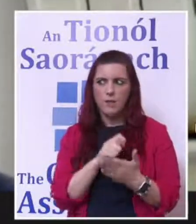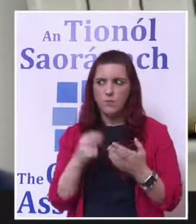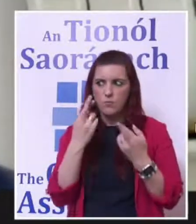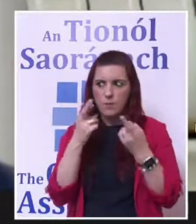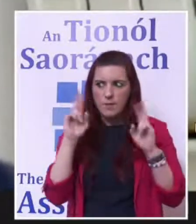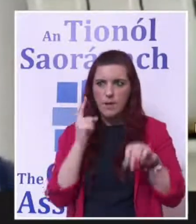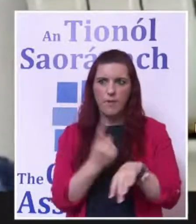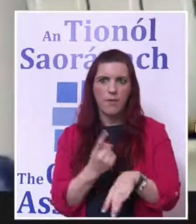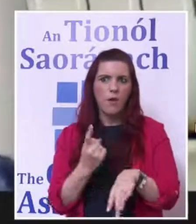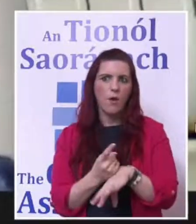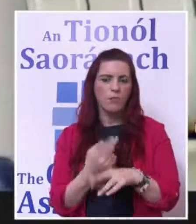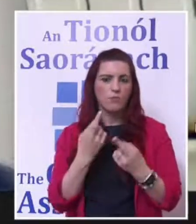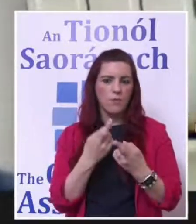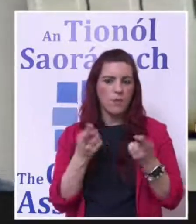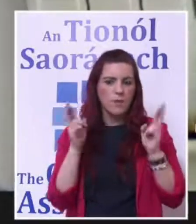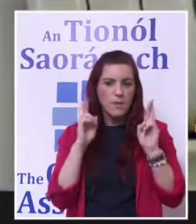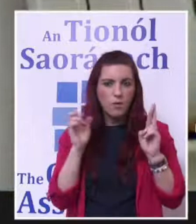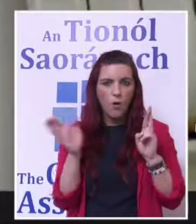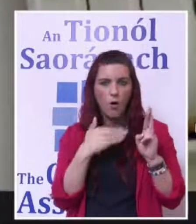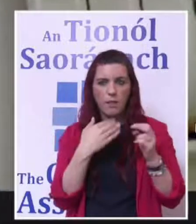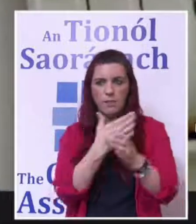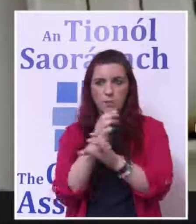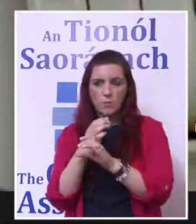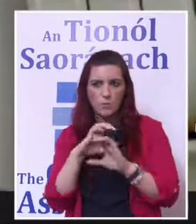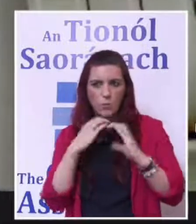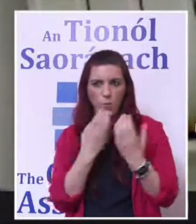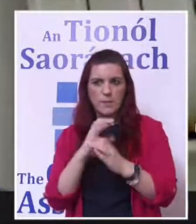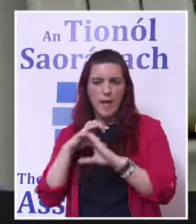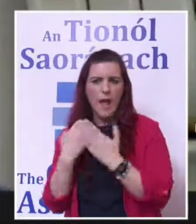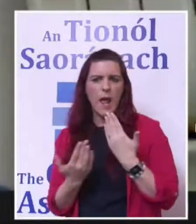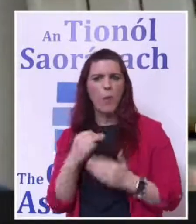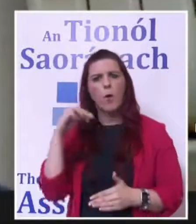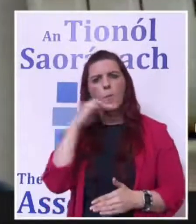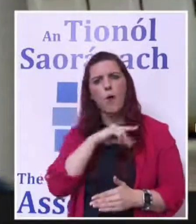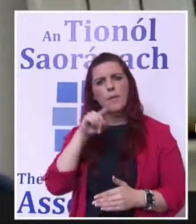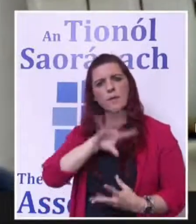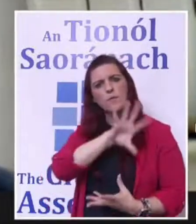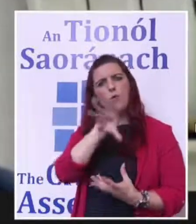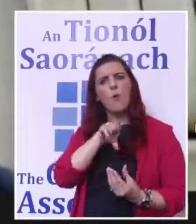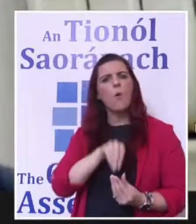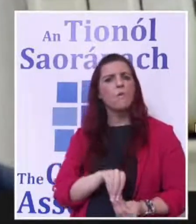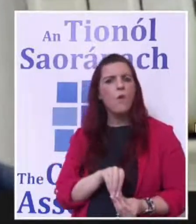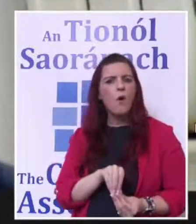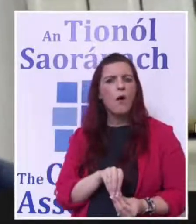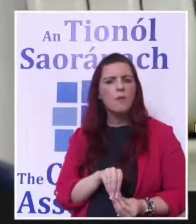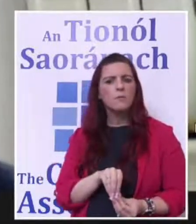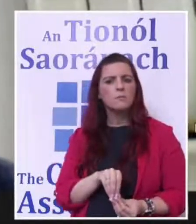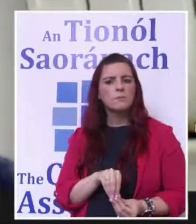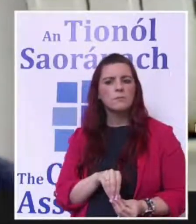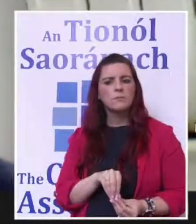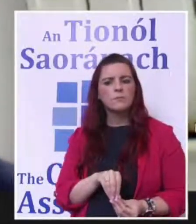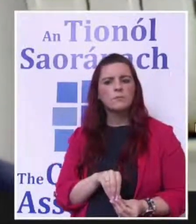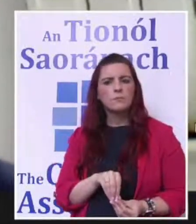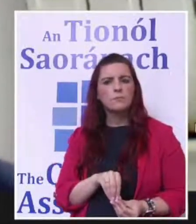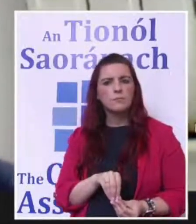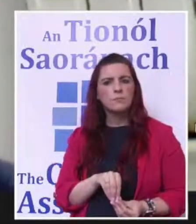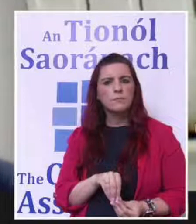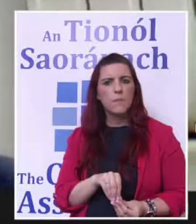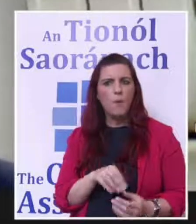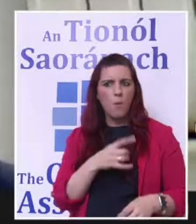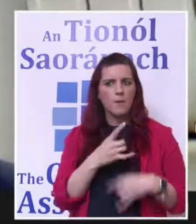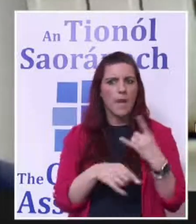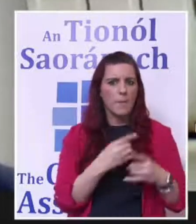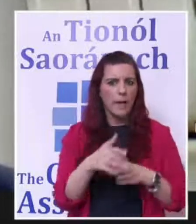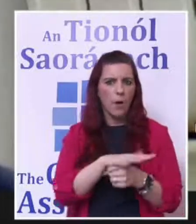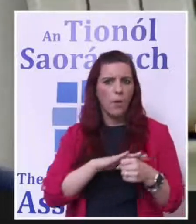representing their own immediate community, and how important that is to the overall policy development that takes place at the local authority